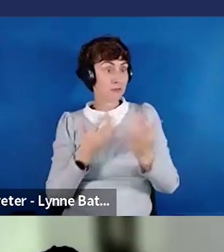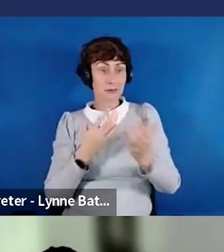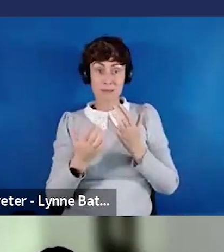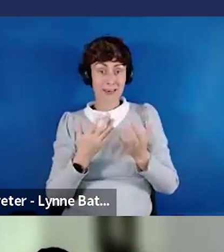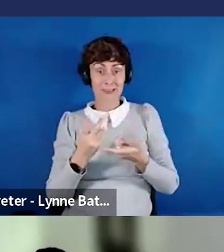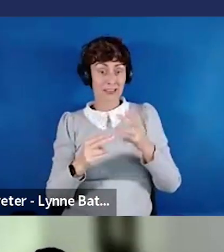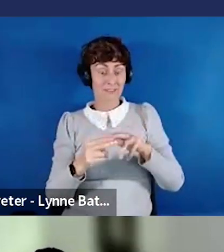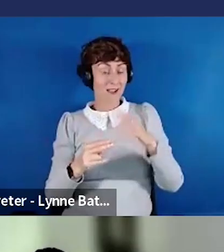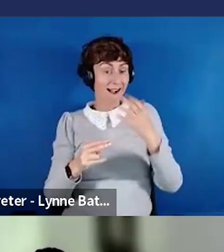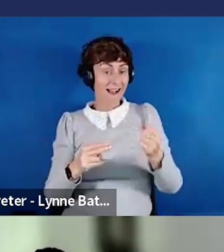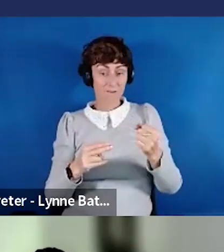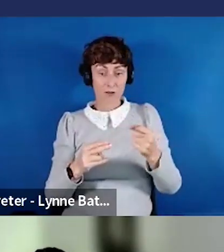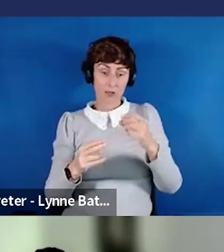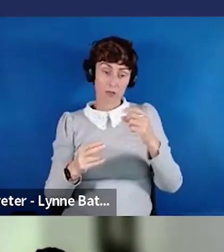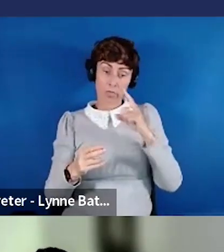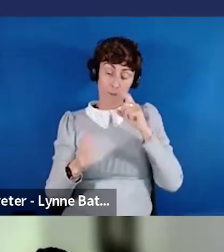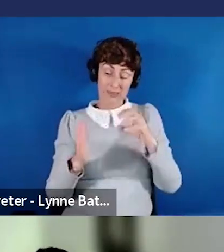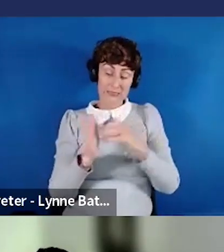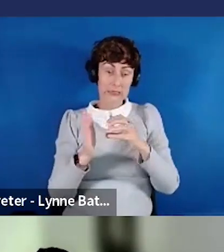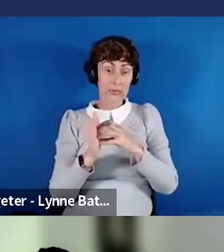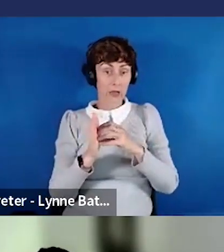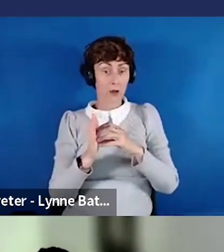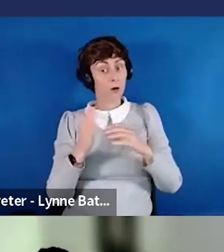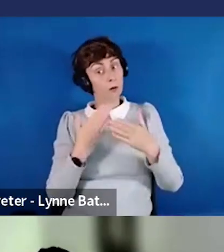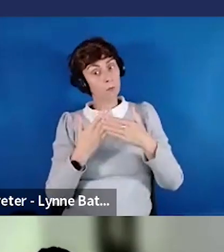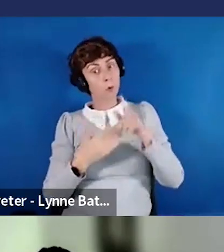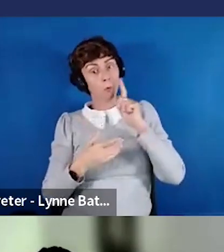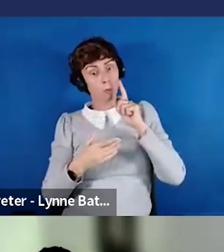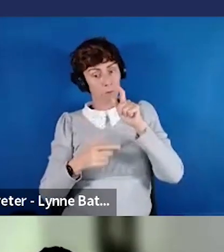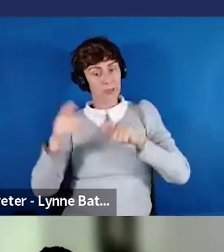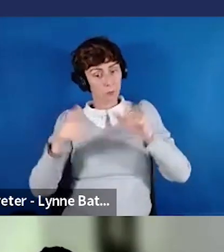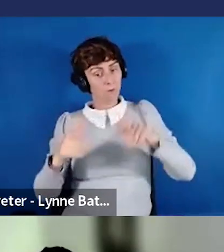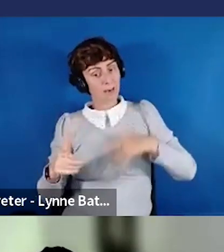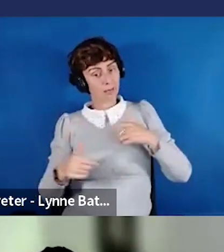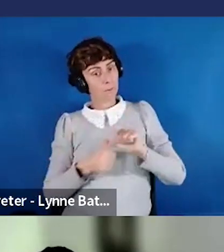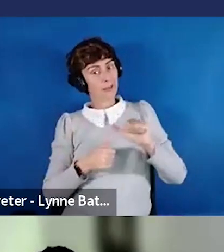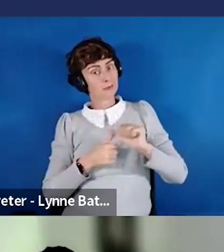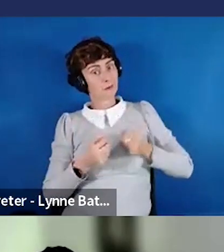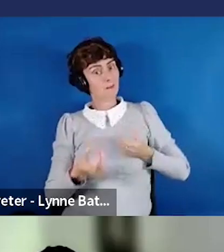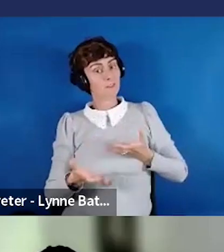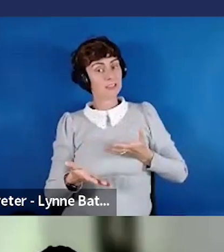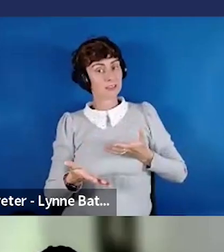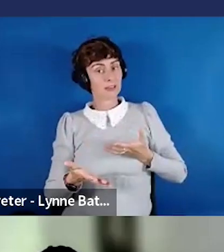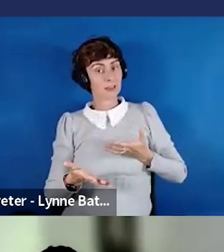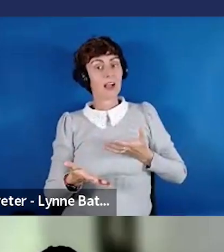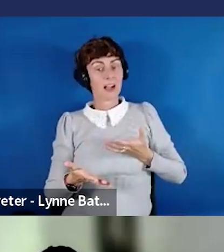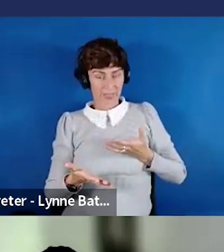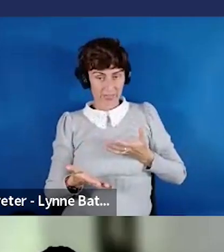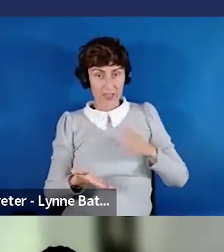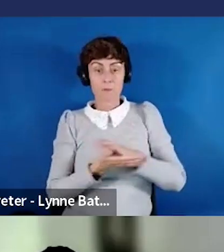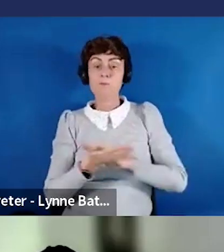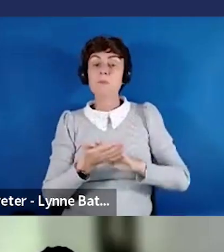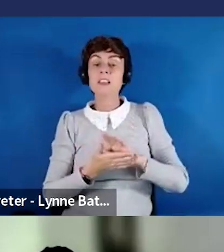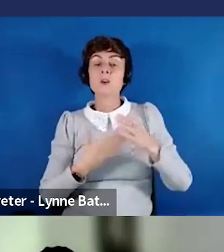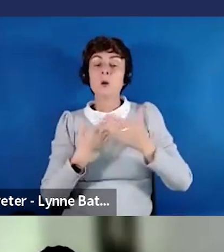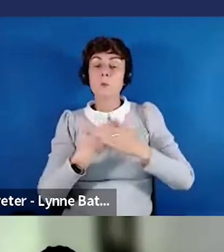sticker on their notes. And so there's this kind of, but the caveat to that is that also all practitioners undertook trauma-informed training, and